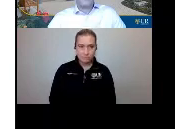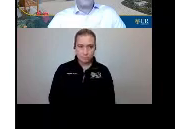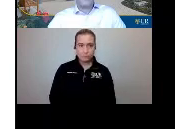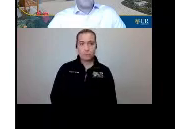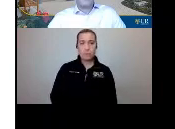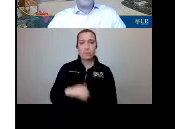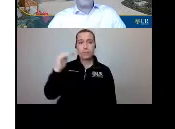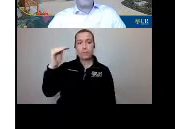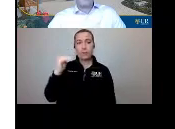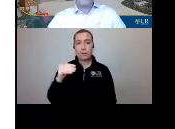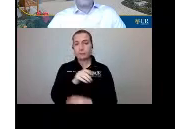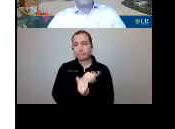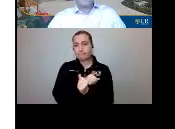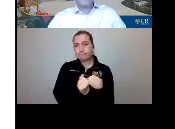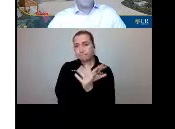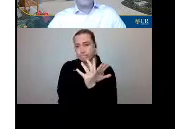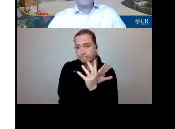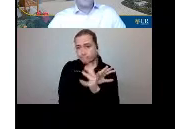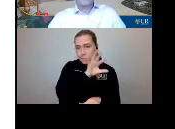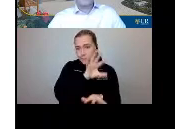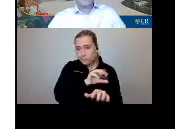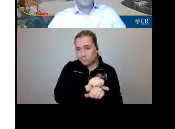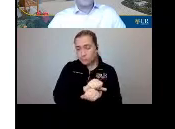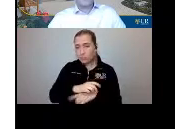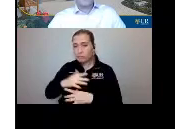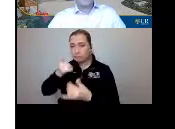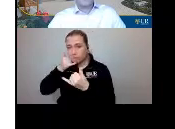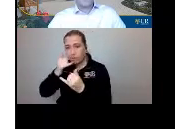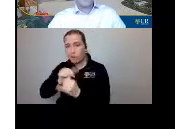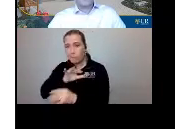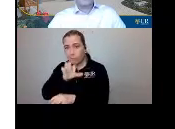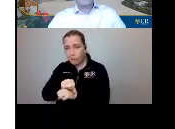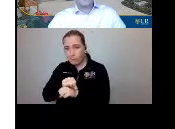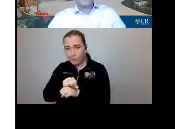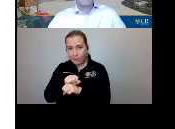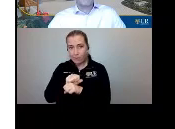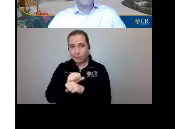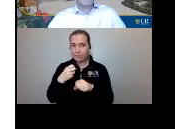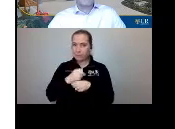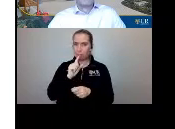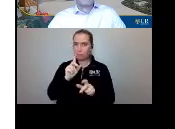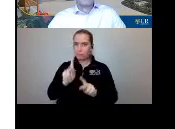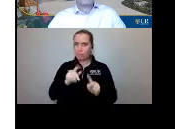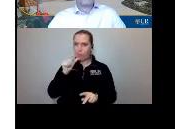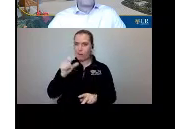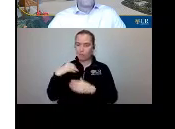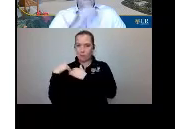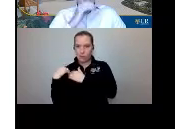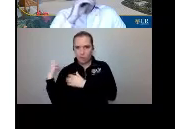needs at the same time, so patients don't have to travel in for that initial visit.